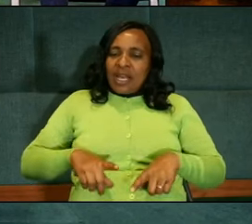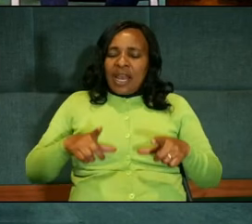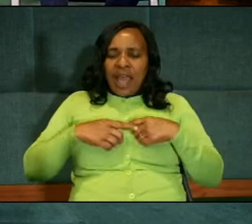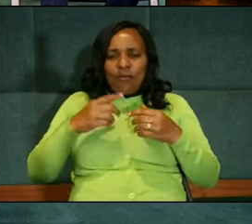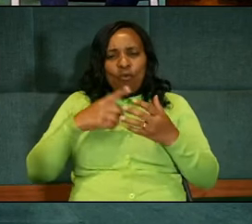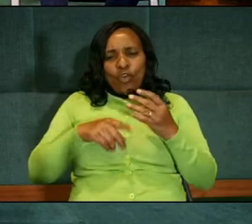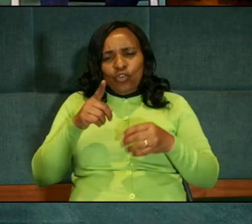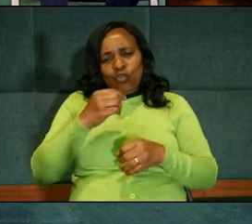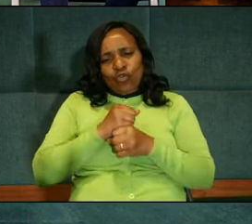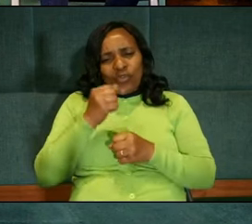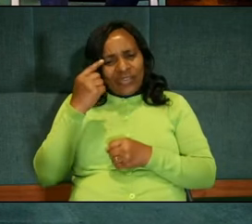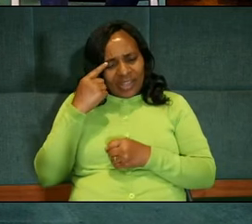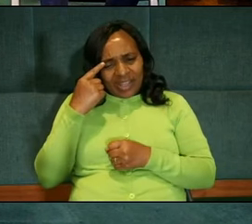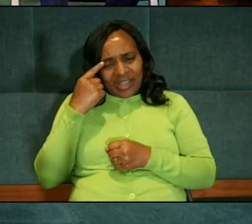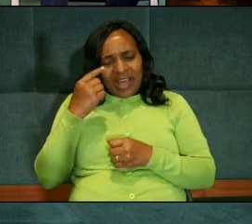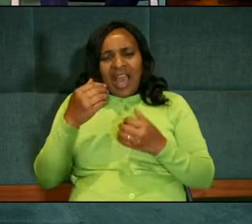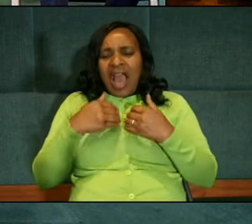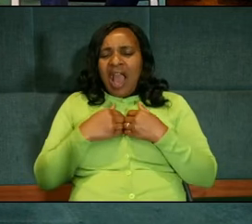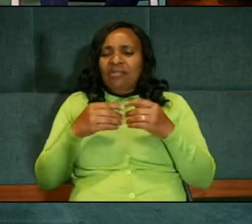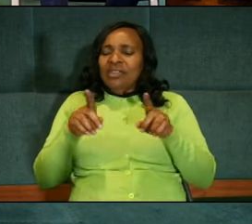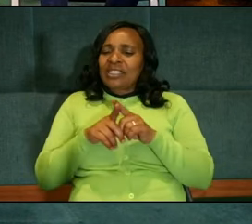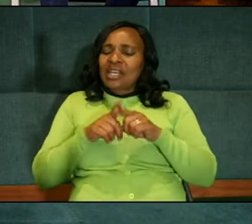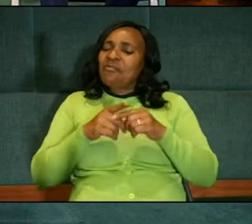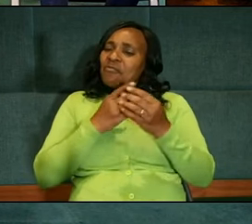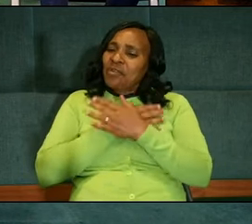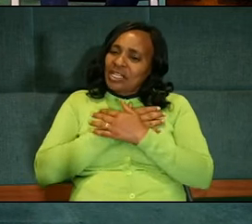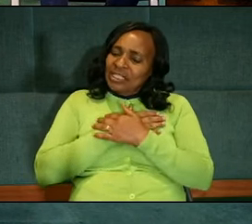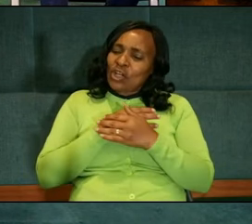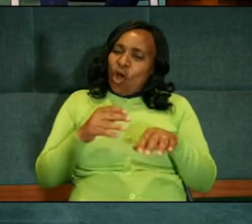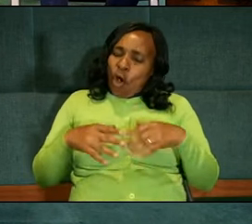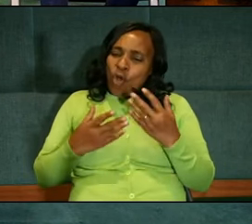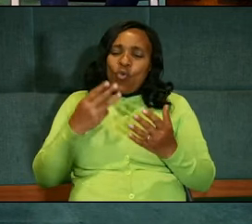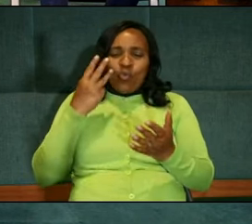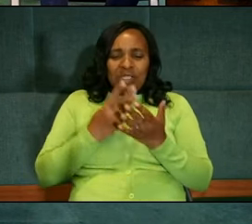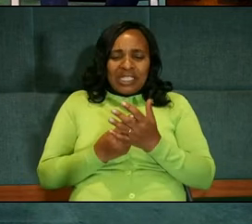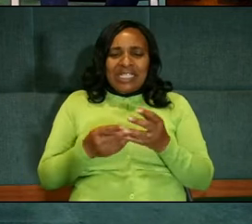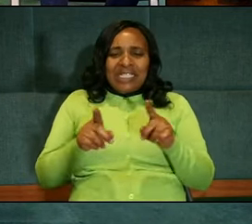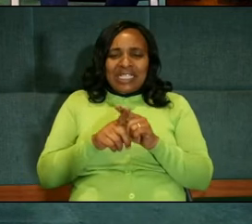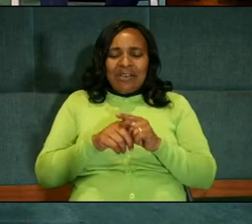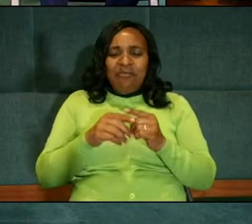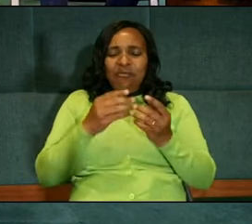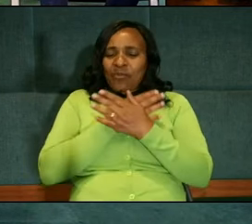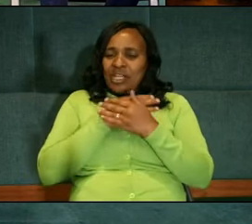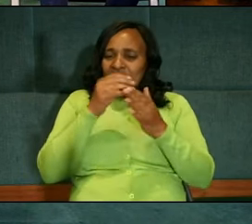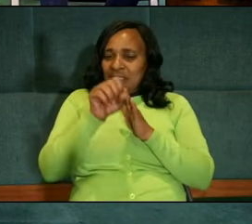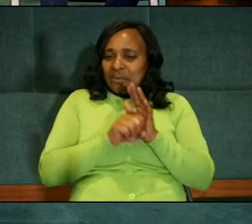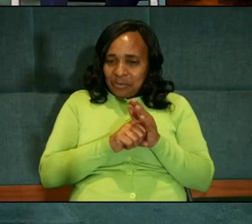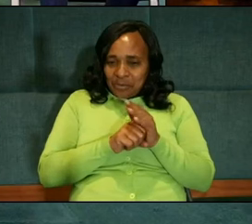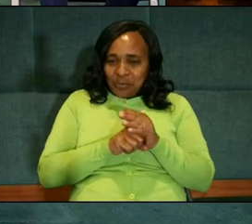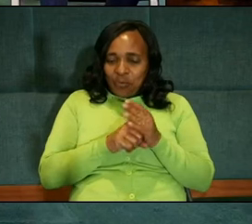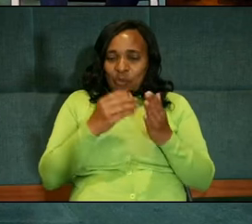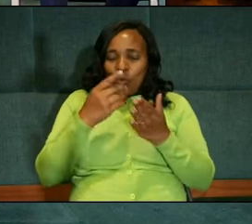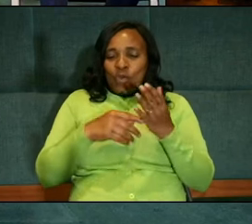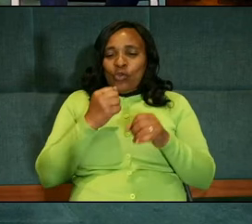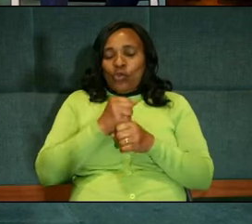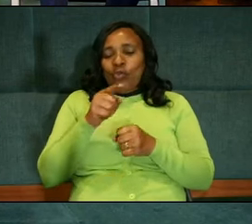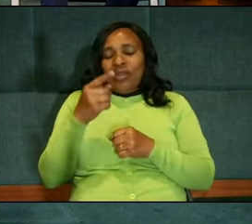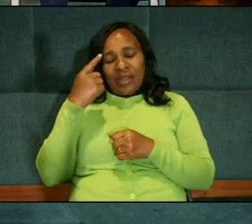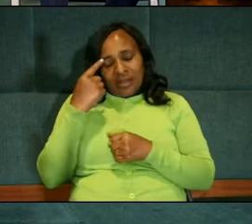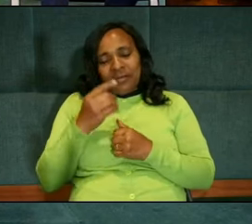do you think about that? Do you guys have such friends? Have you ever witnessed such friendships? What do you think, Gideon,